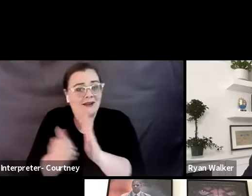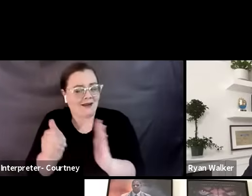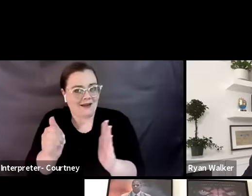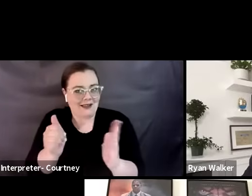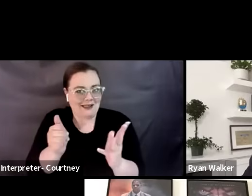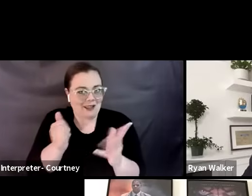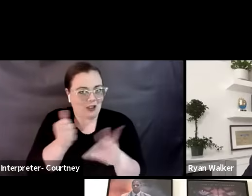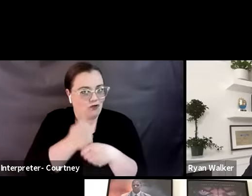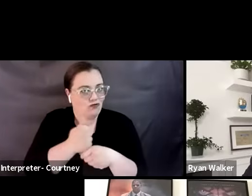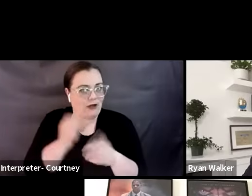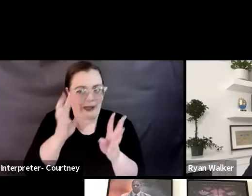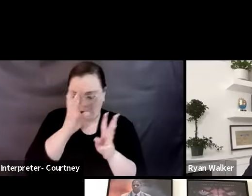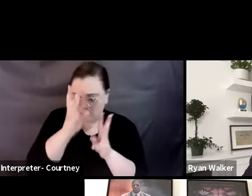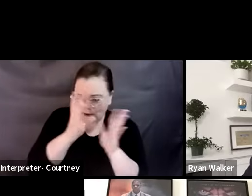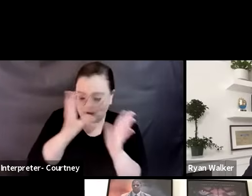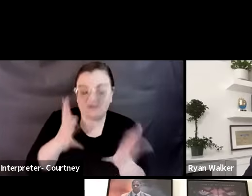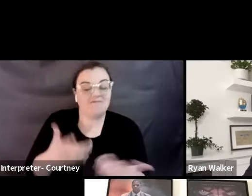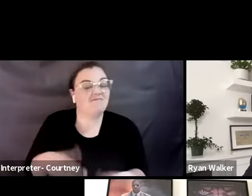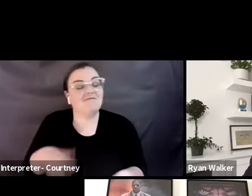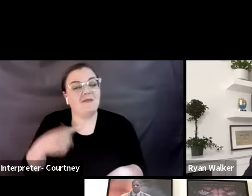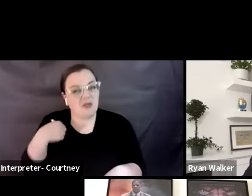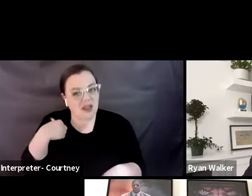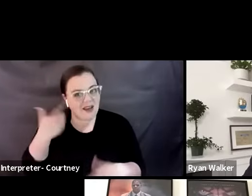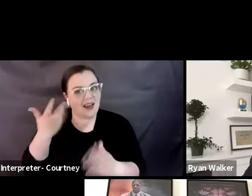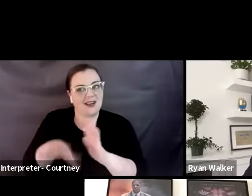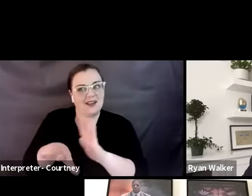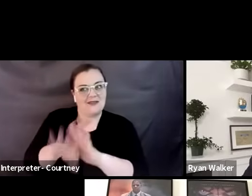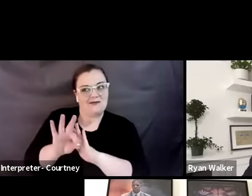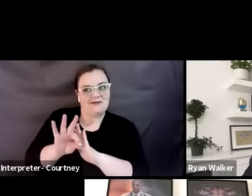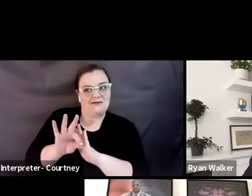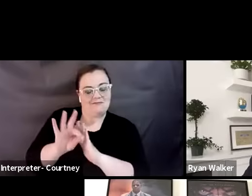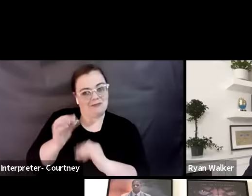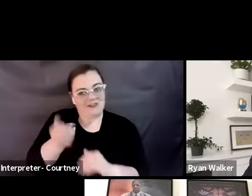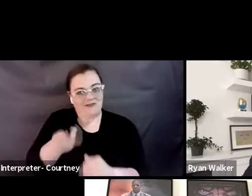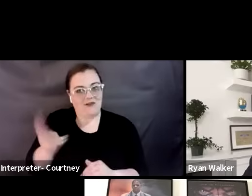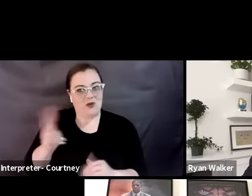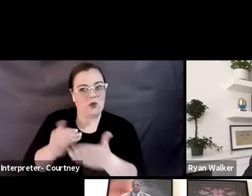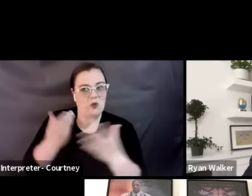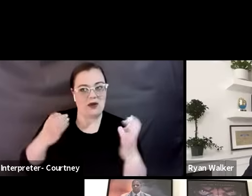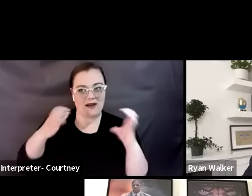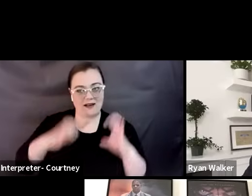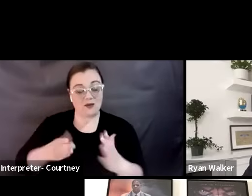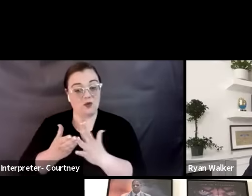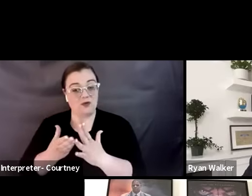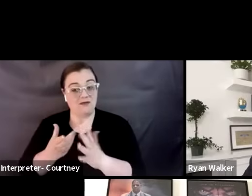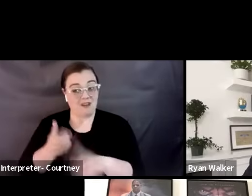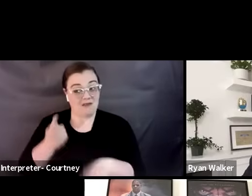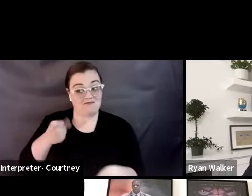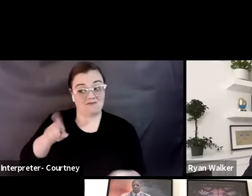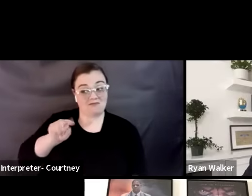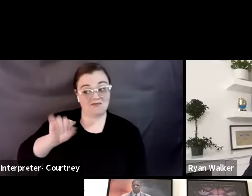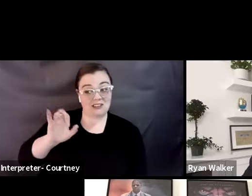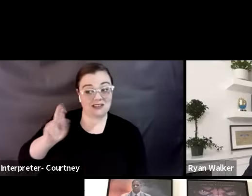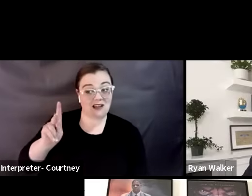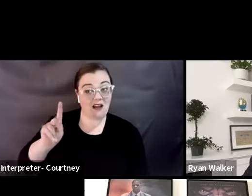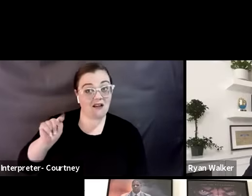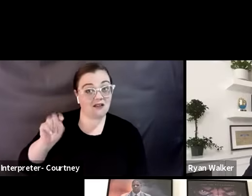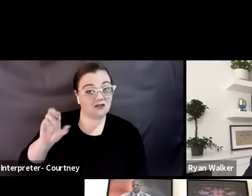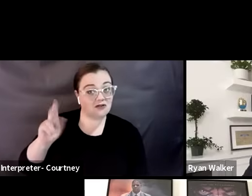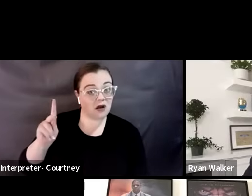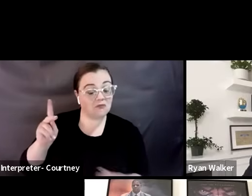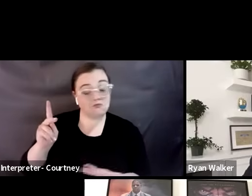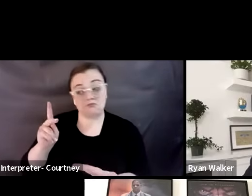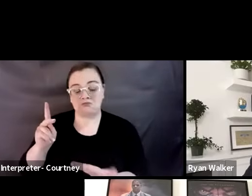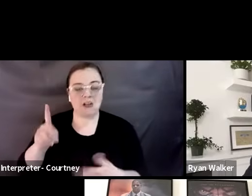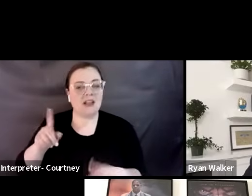and incredible. And I picked up some clients on TikTok. Some of them are just, influencers in the areas of fashion and